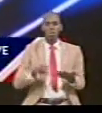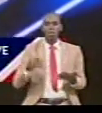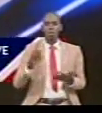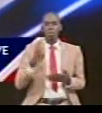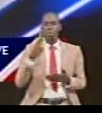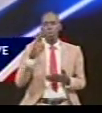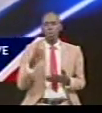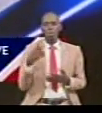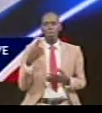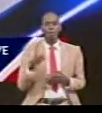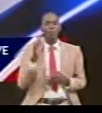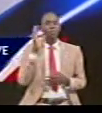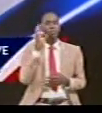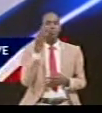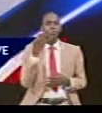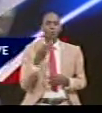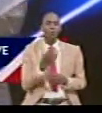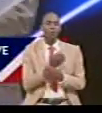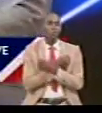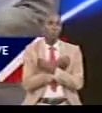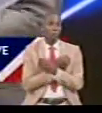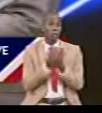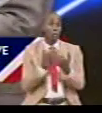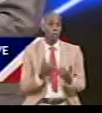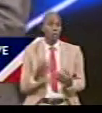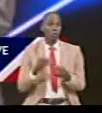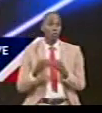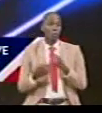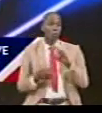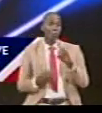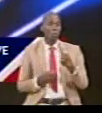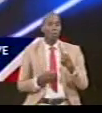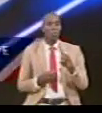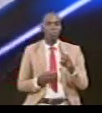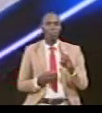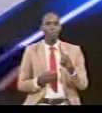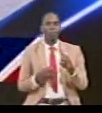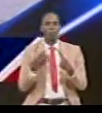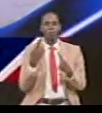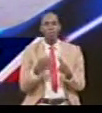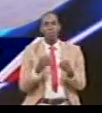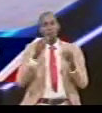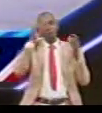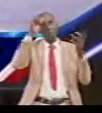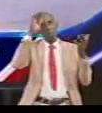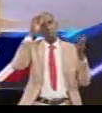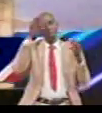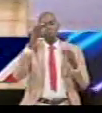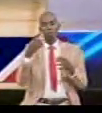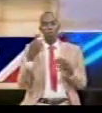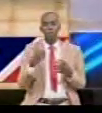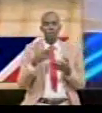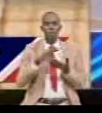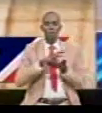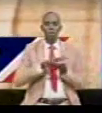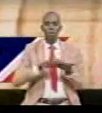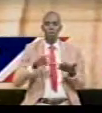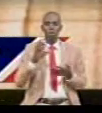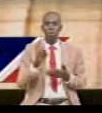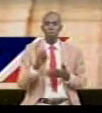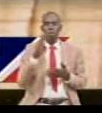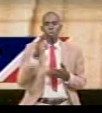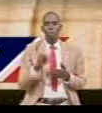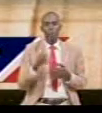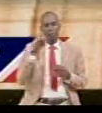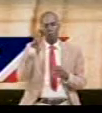fruit of love. Look at number one. Number one, the hope of the righteous by faith